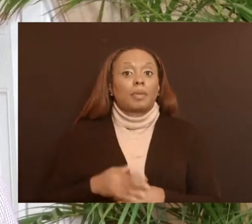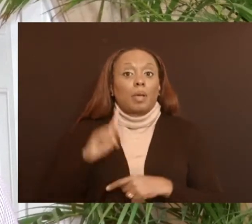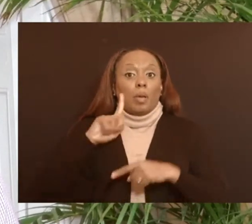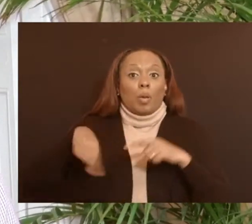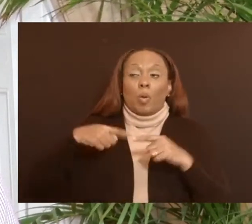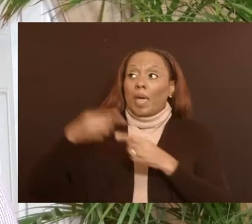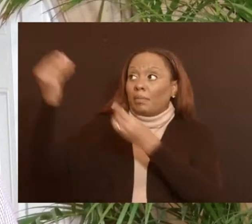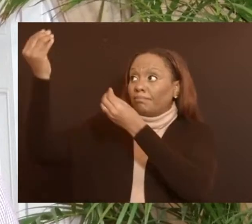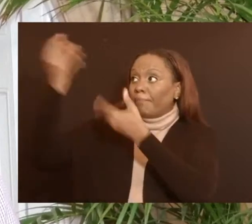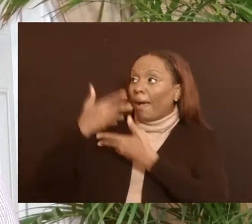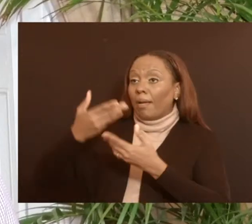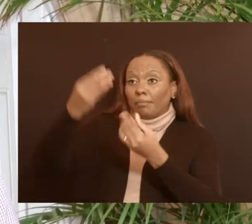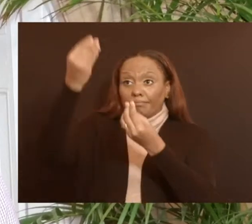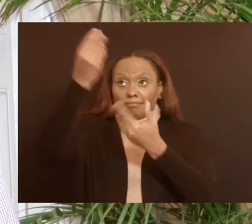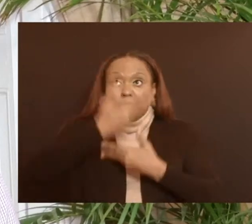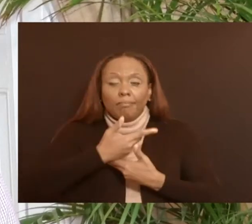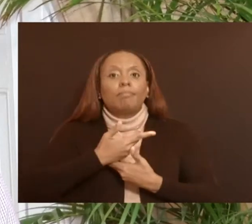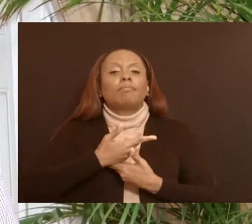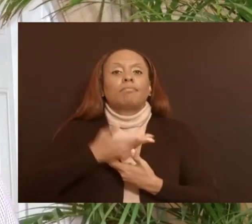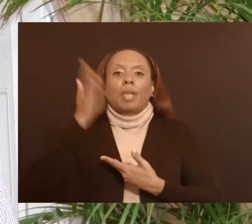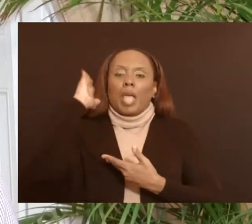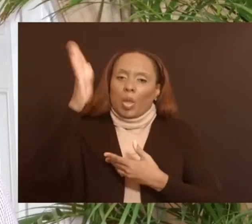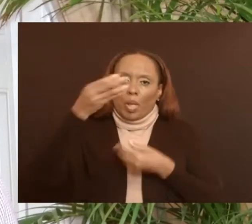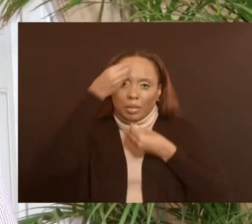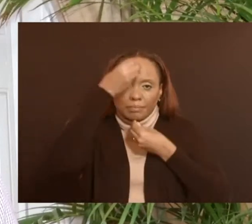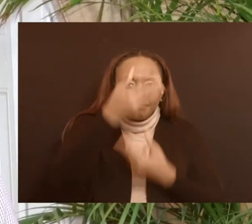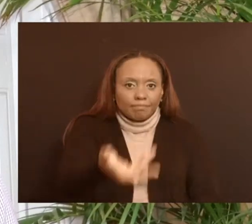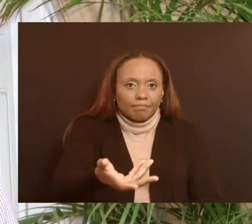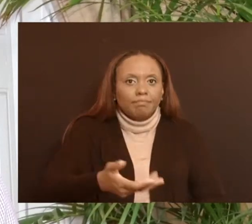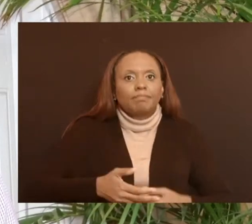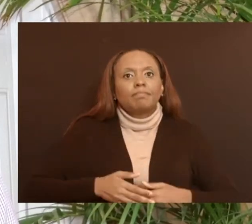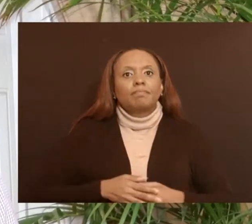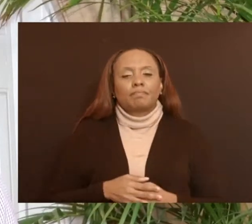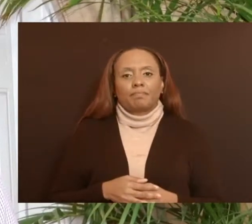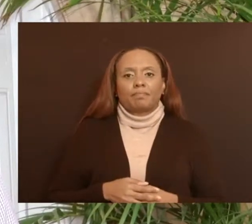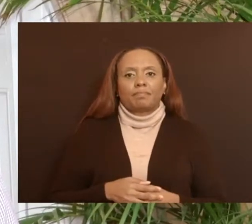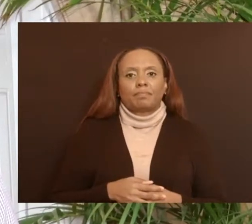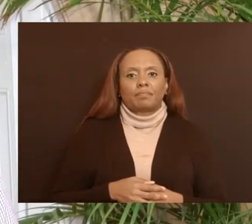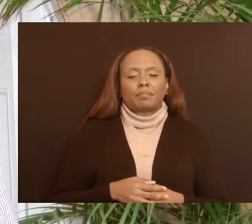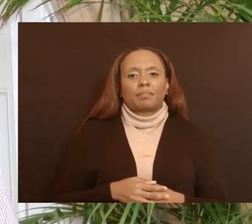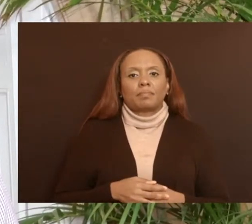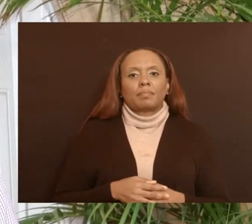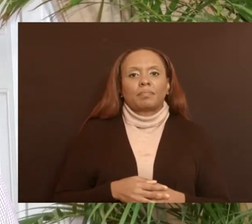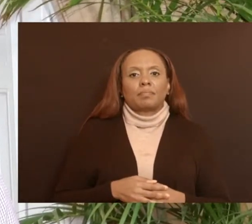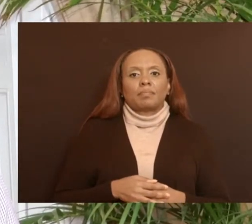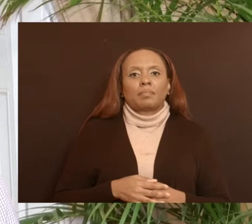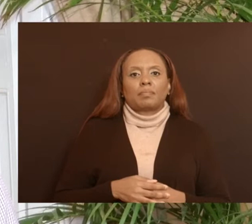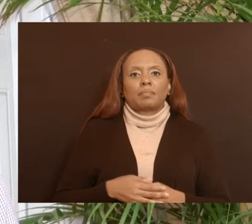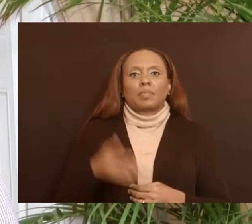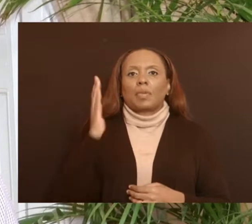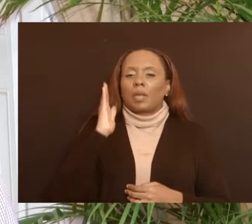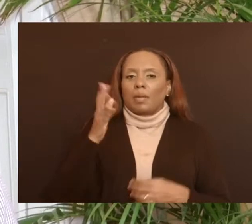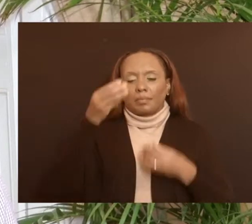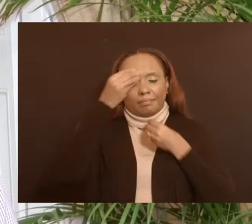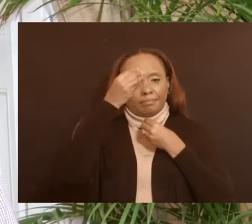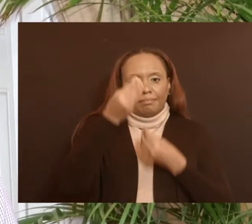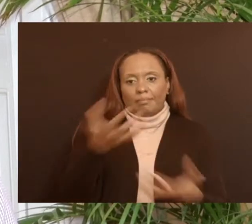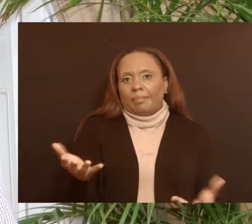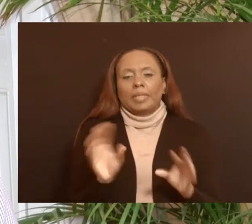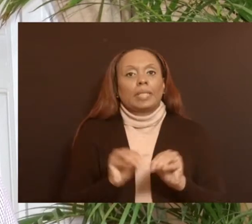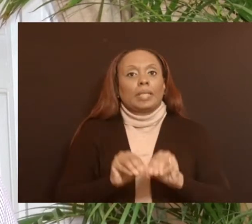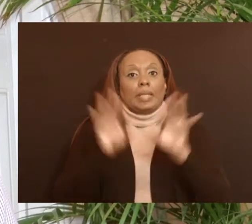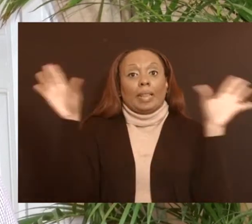we make sure that the public of Barbados is told, and we give them that information very